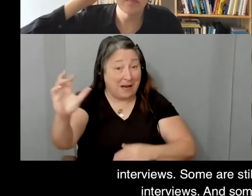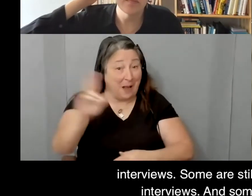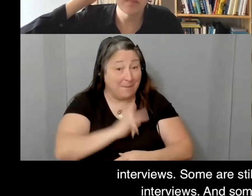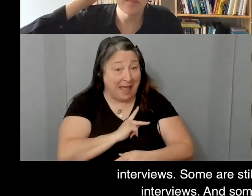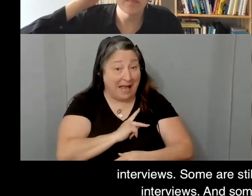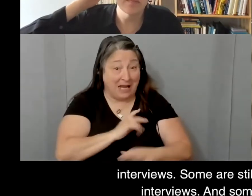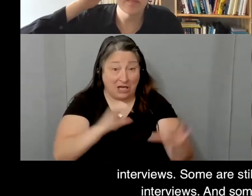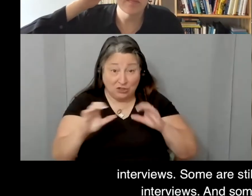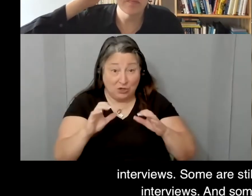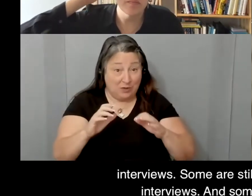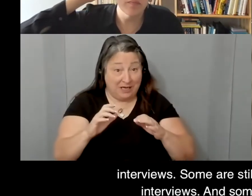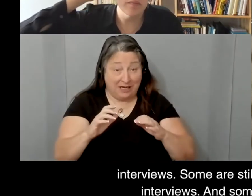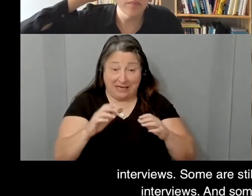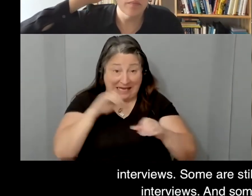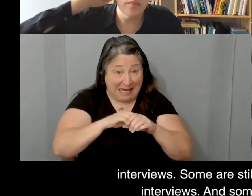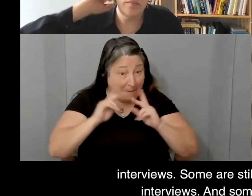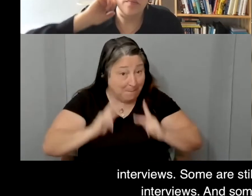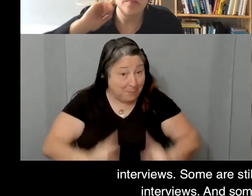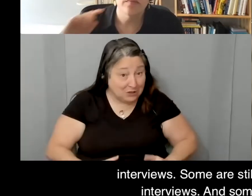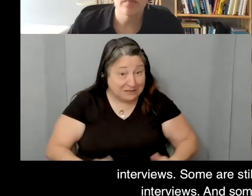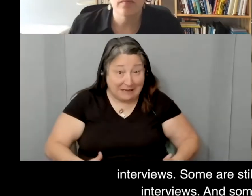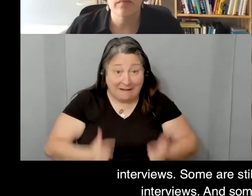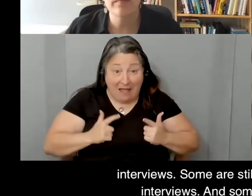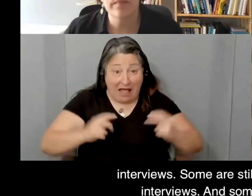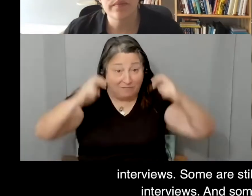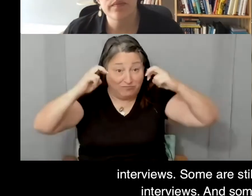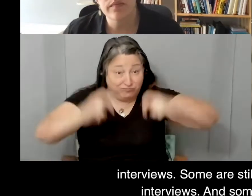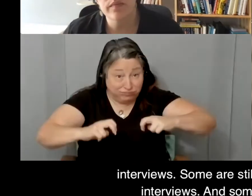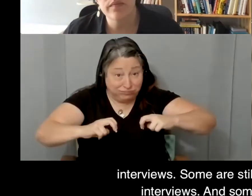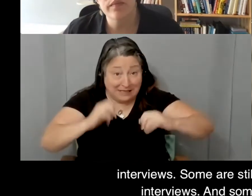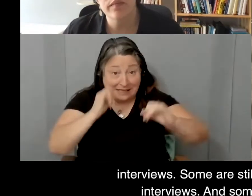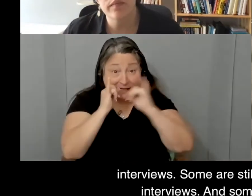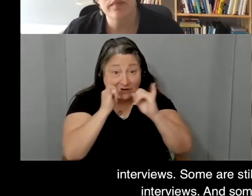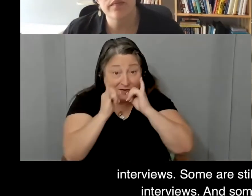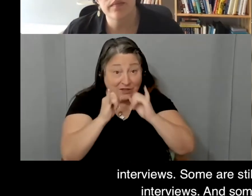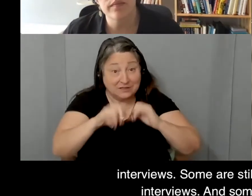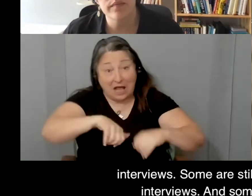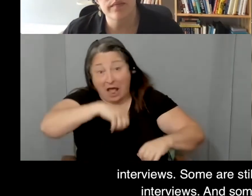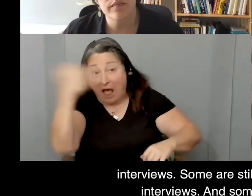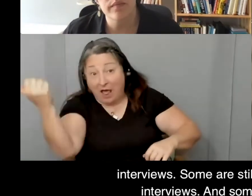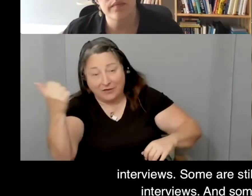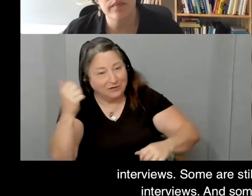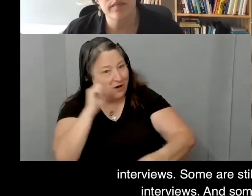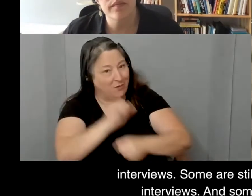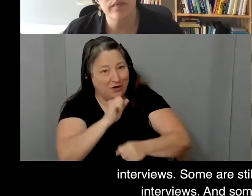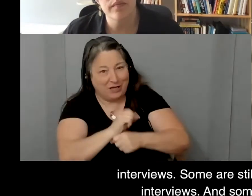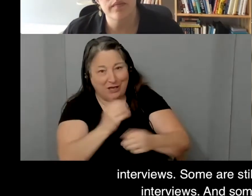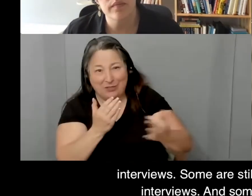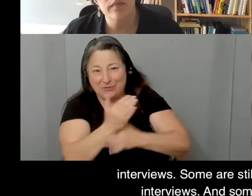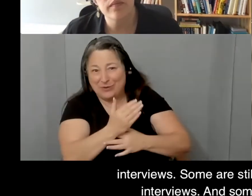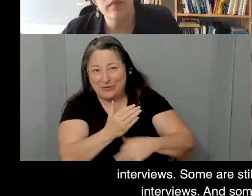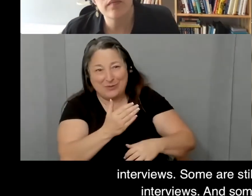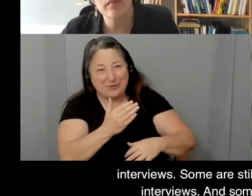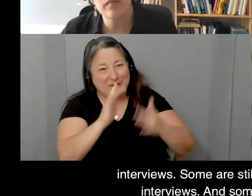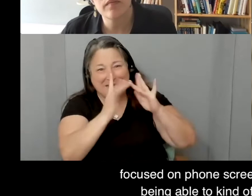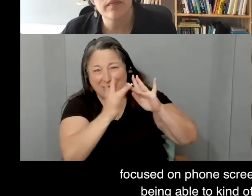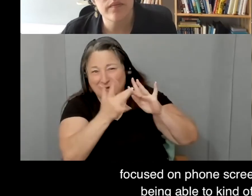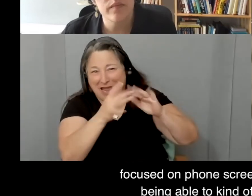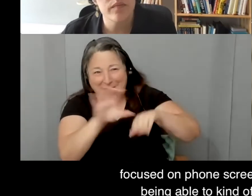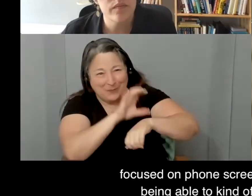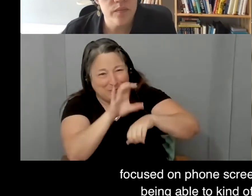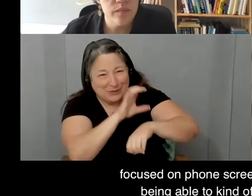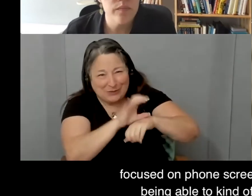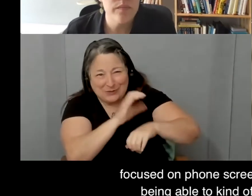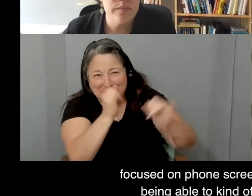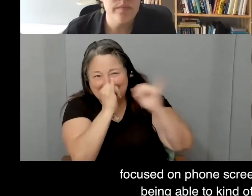face-to-face interviews. Some are still working through virtual interviews, and some are still remaining focused